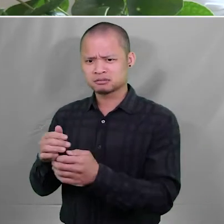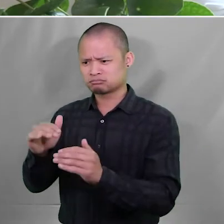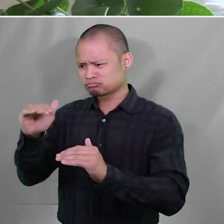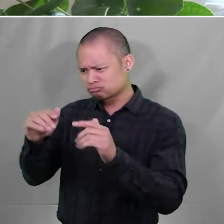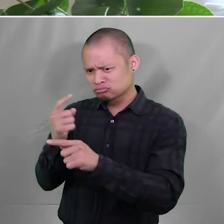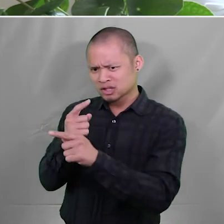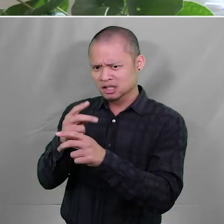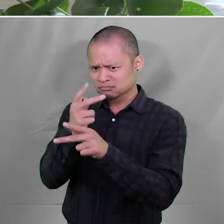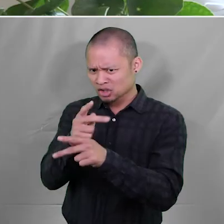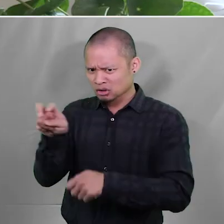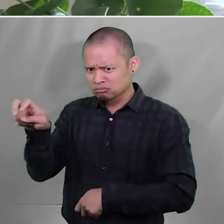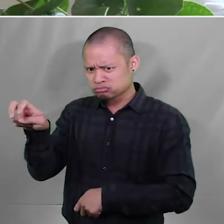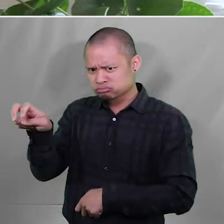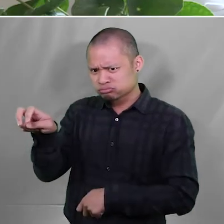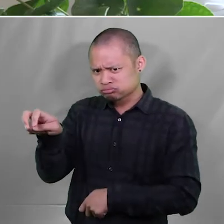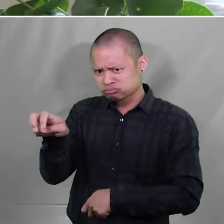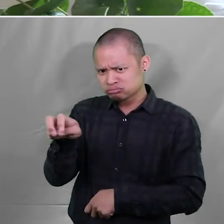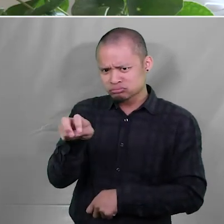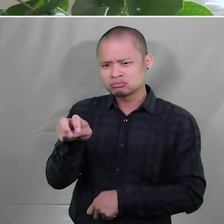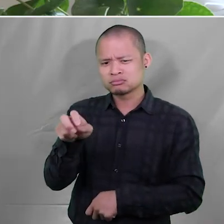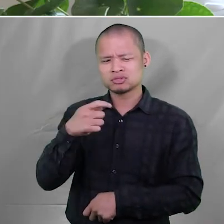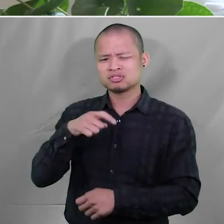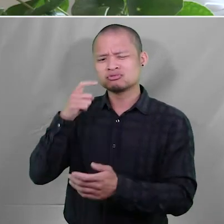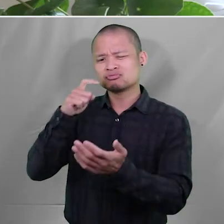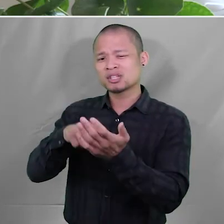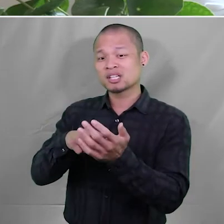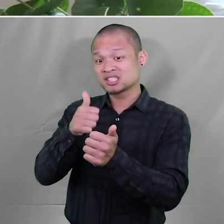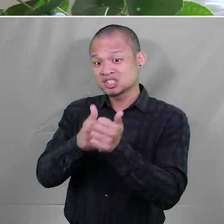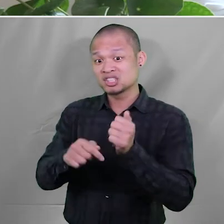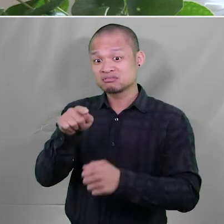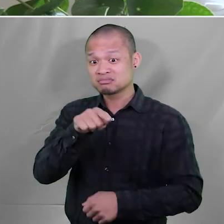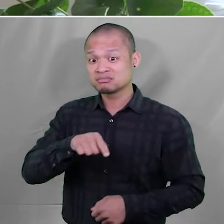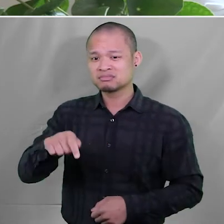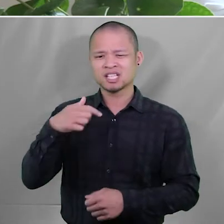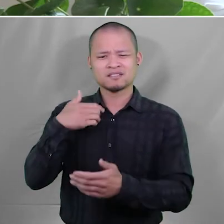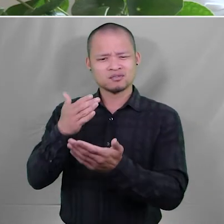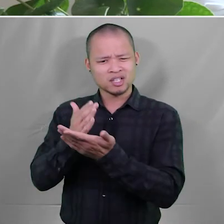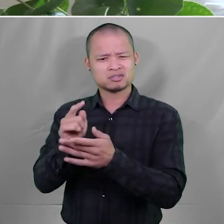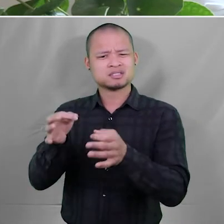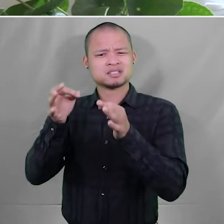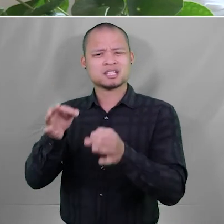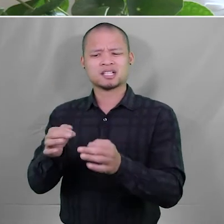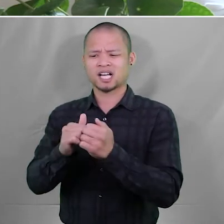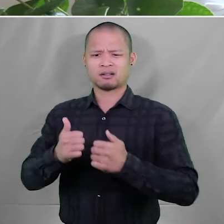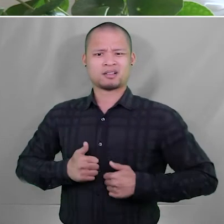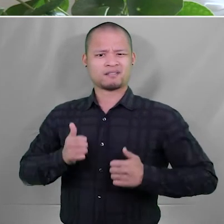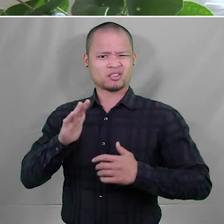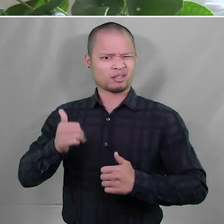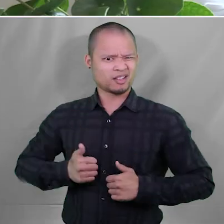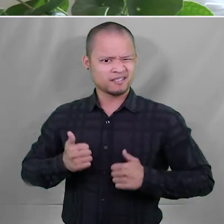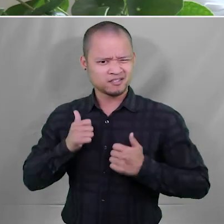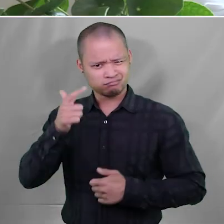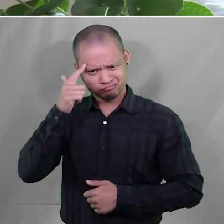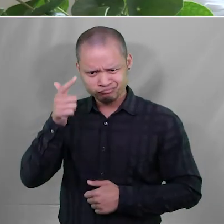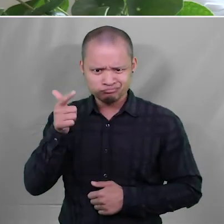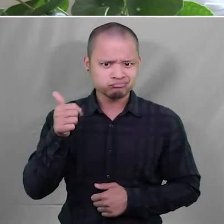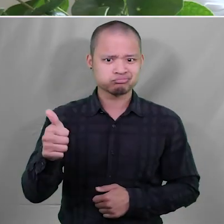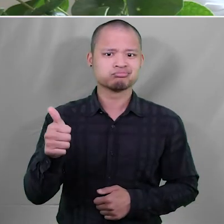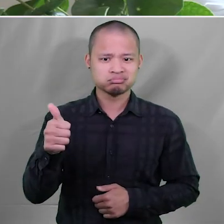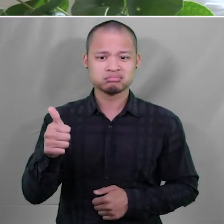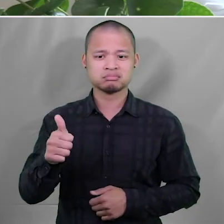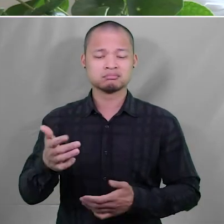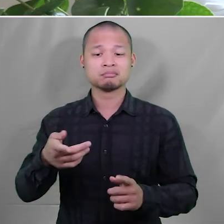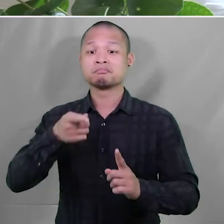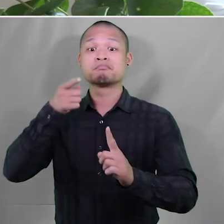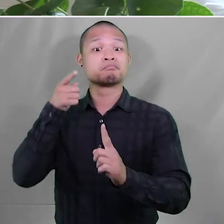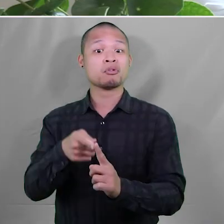with duty of care. We need to recognize that every person has the right to decide how they want to live their life. And the bottom line